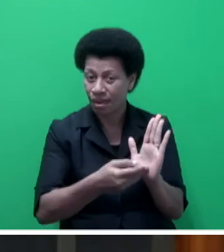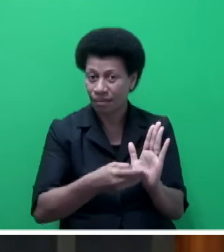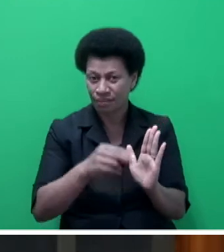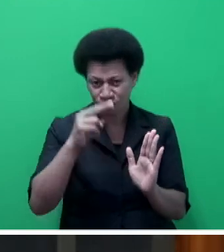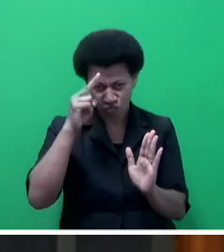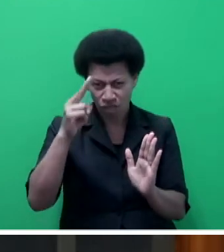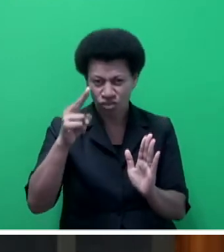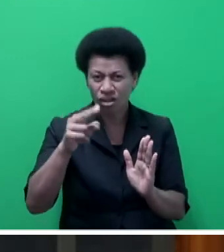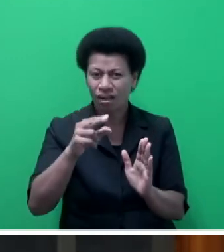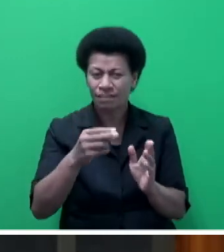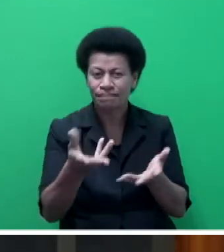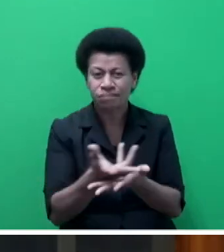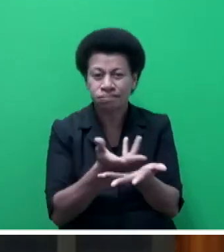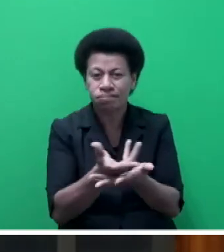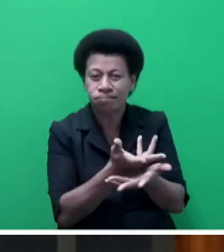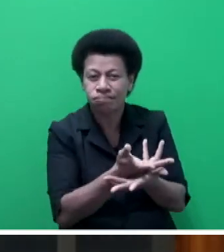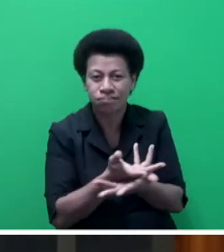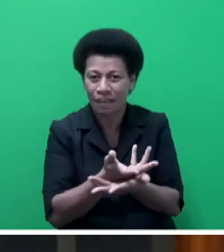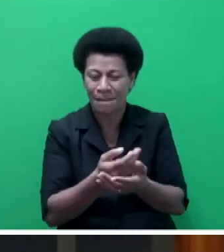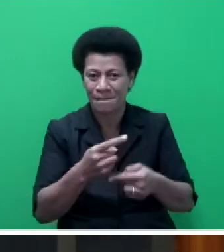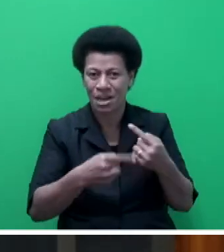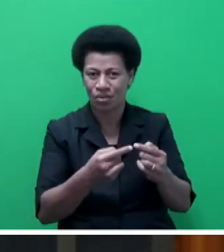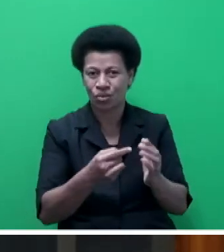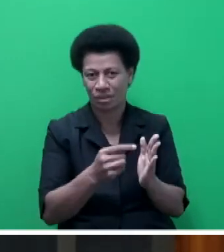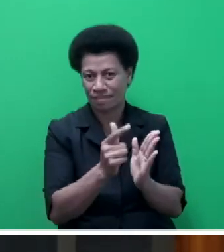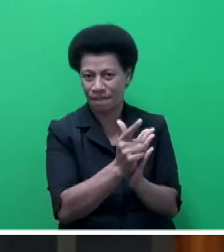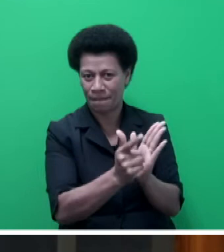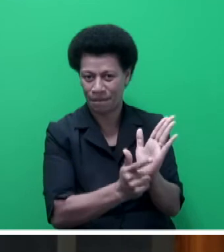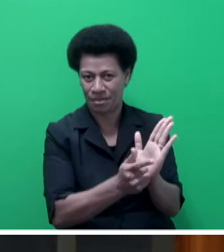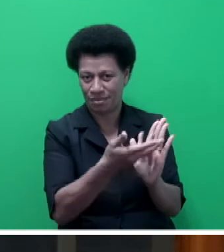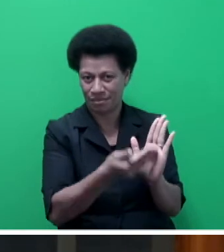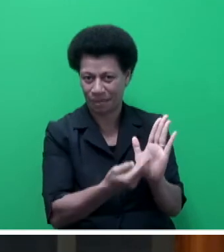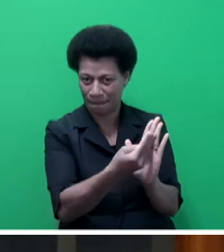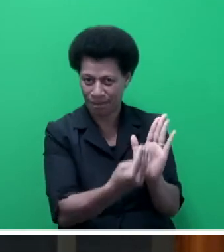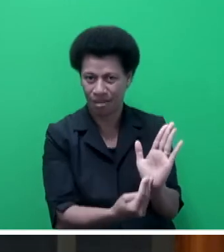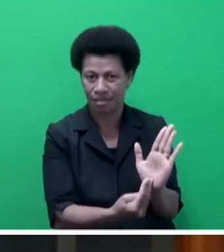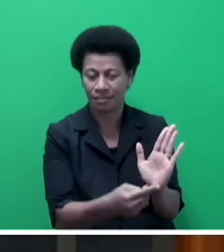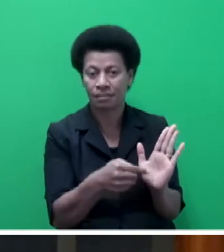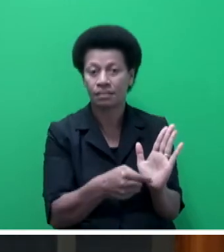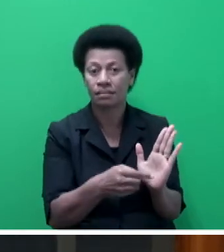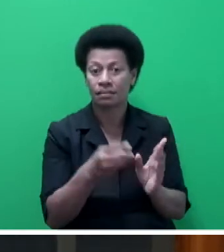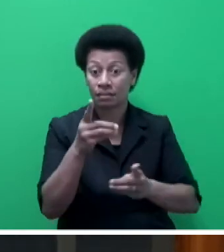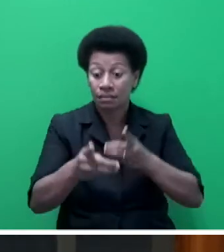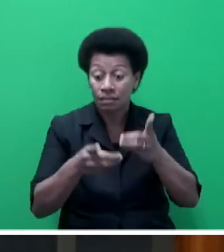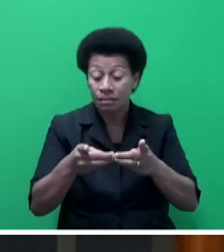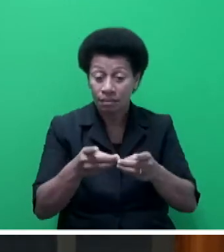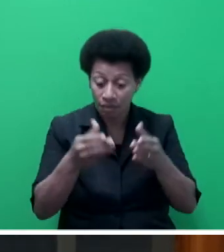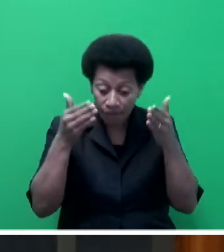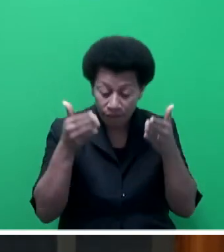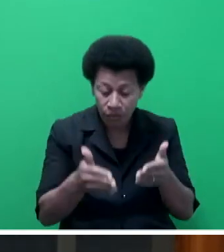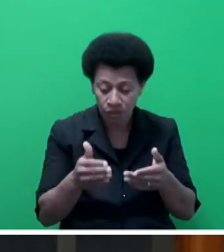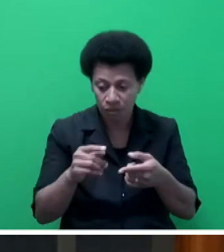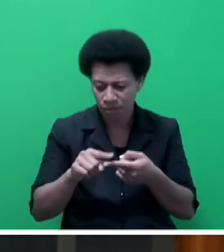an excellent start. Mr. Speaker said, the summit also gave consideration to the